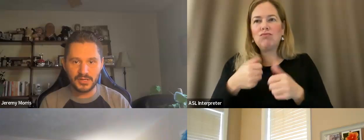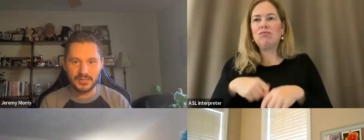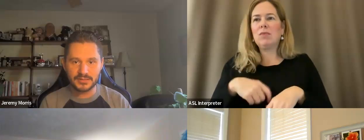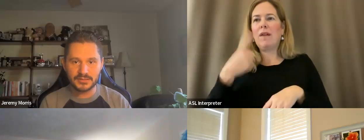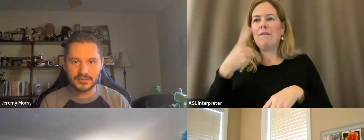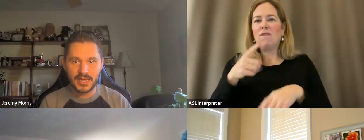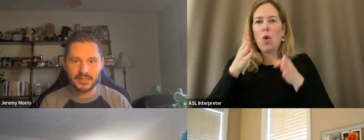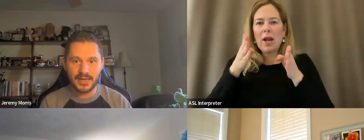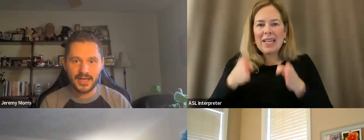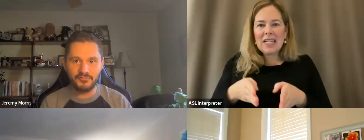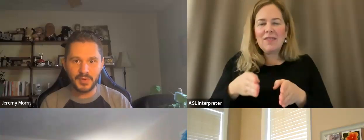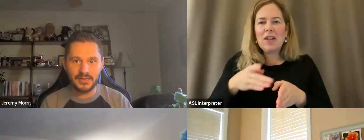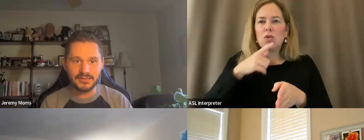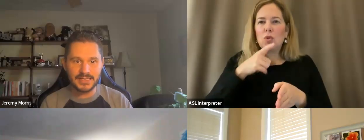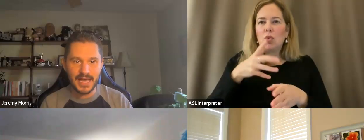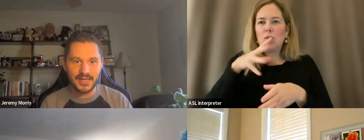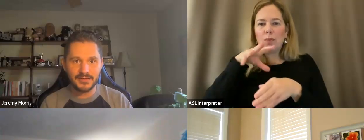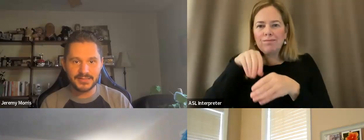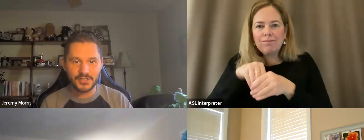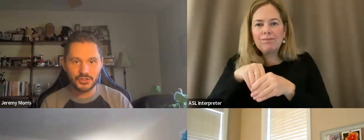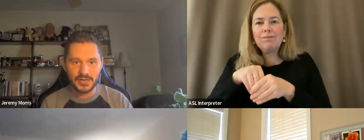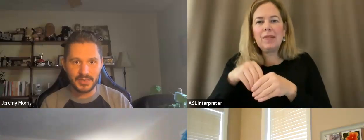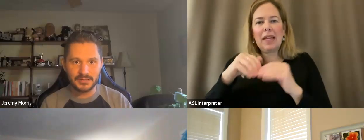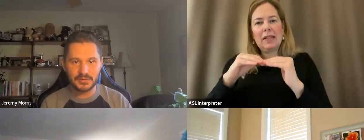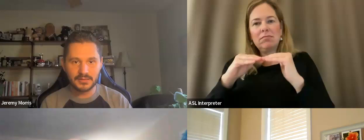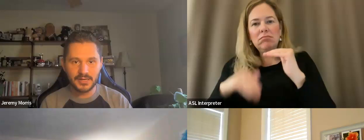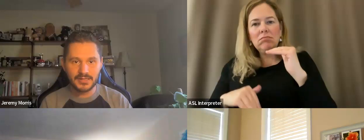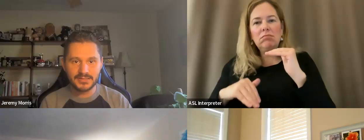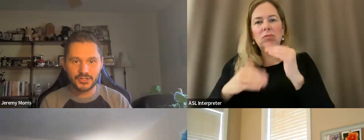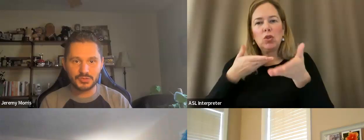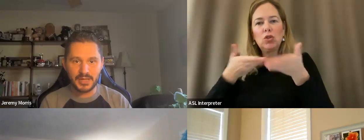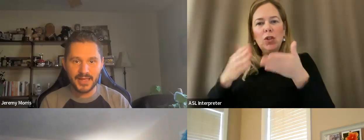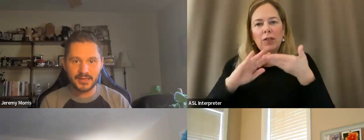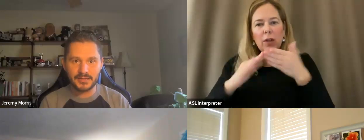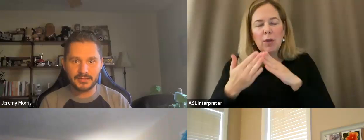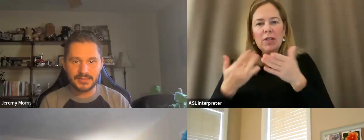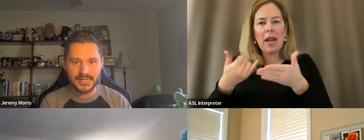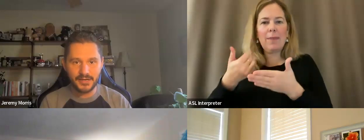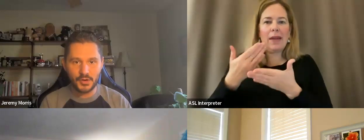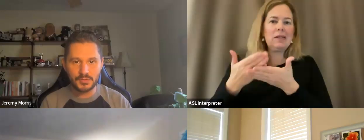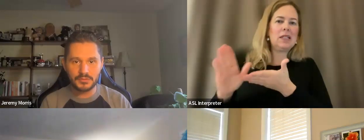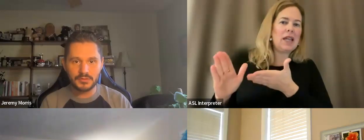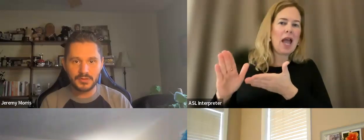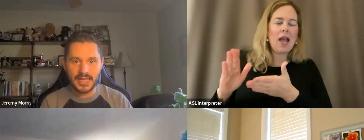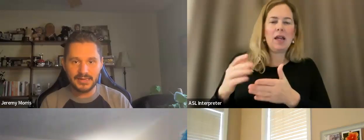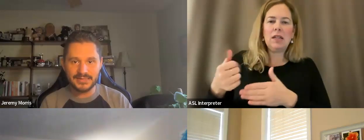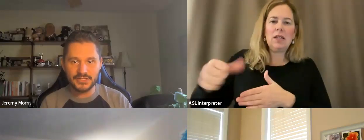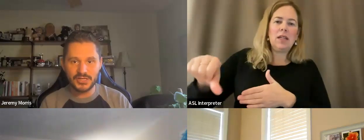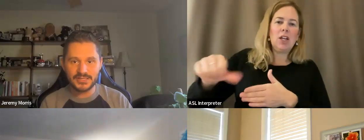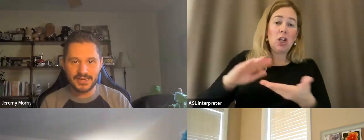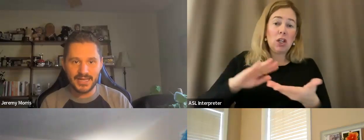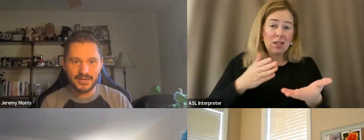underserved communities that have been denied such treatment, such as Black, Latino,